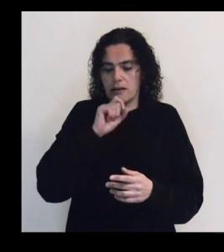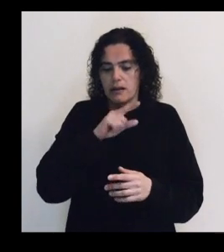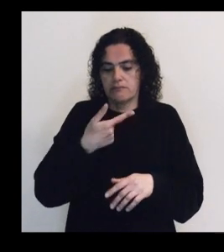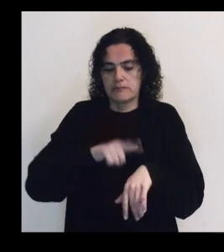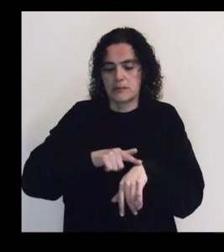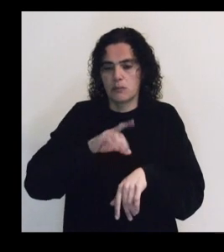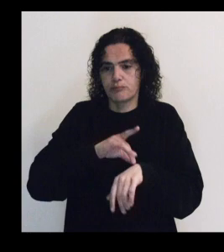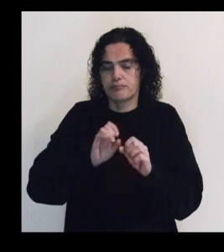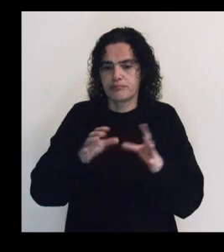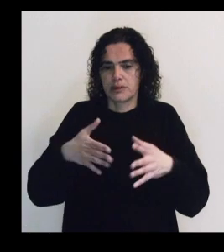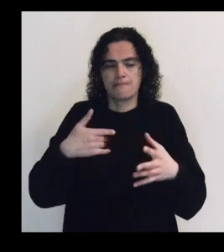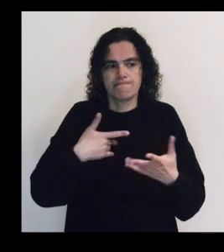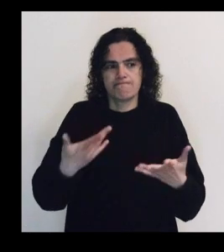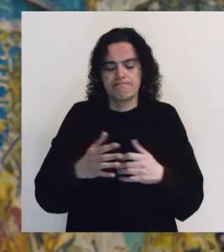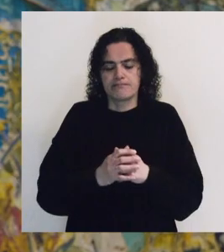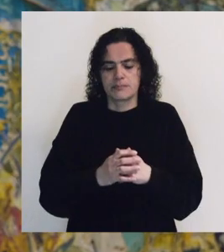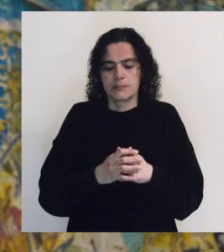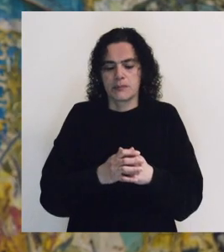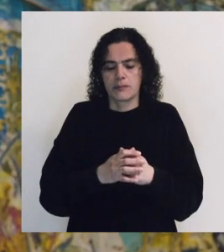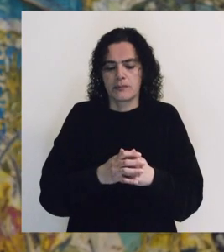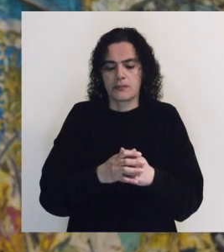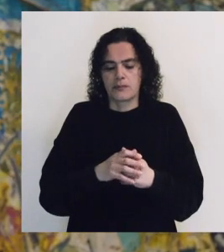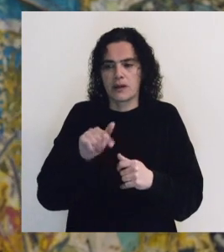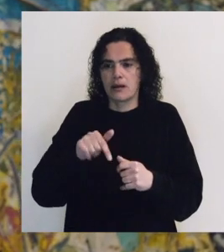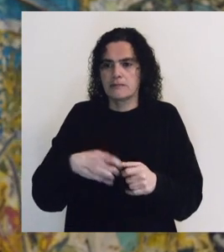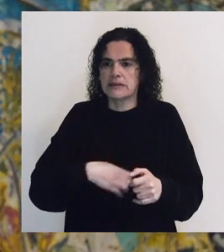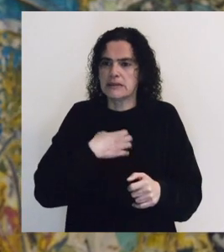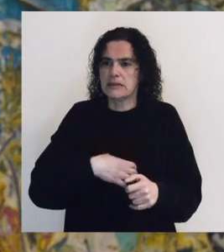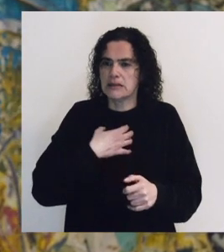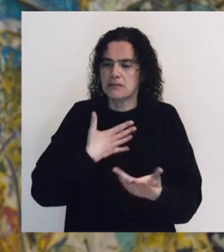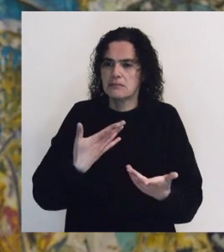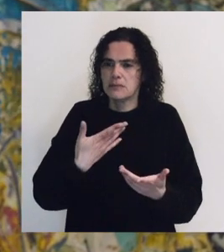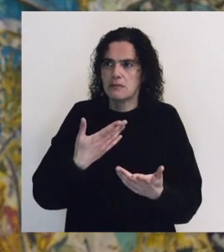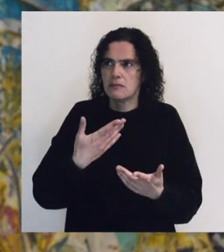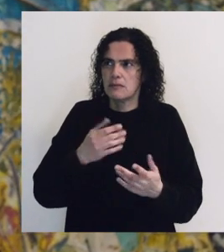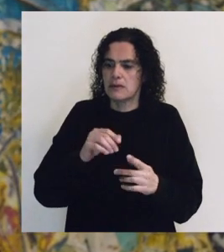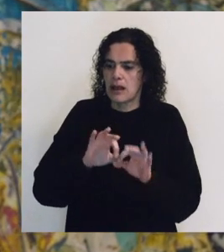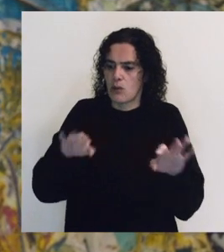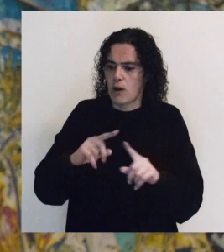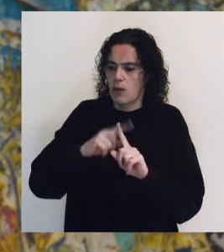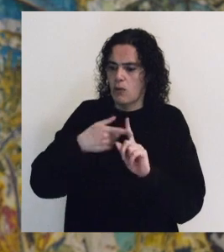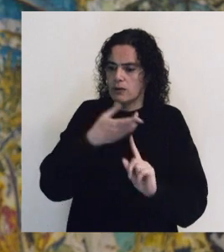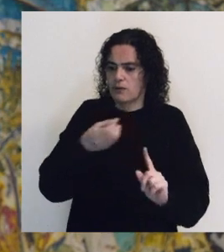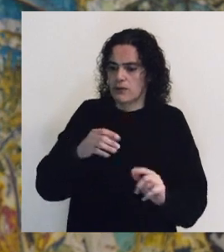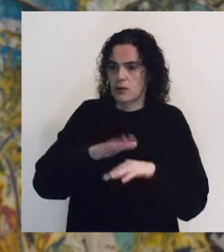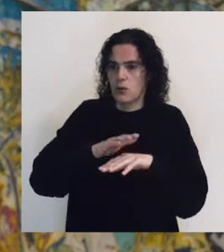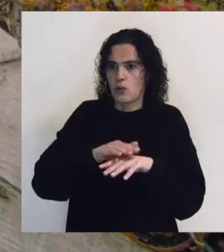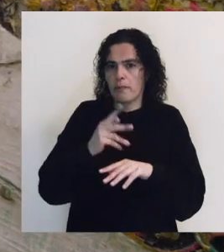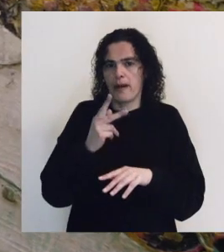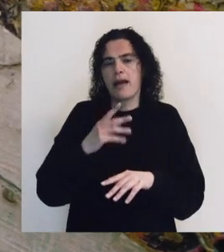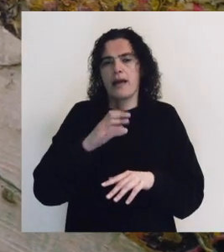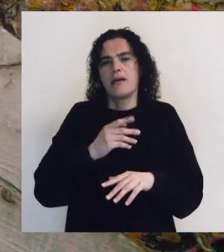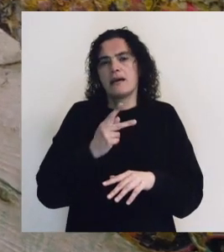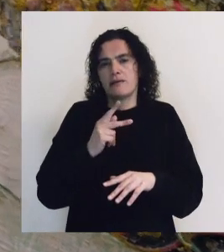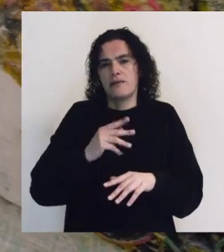the pandemic as vulnerable as he was feeling in the 90s because of HIV. There